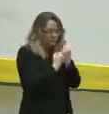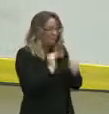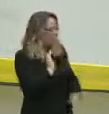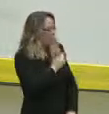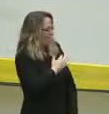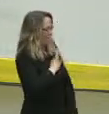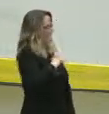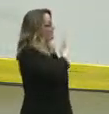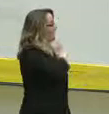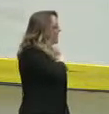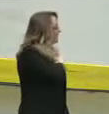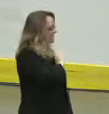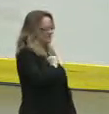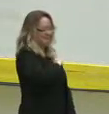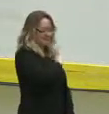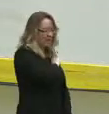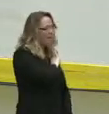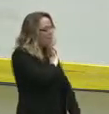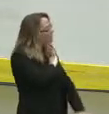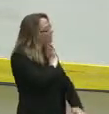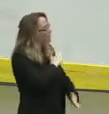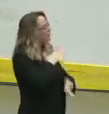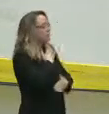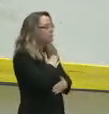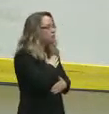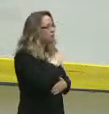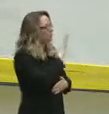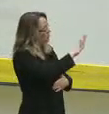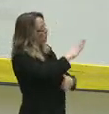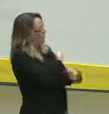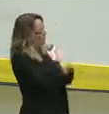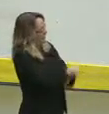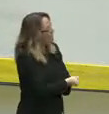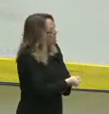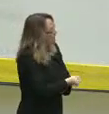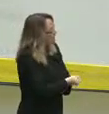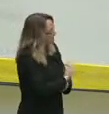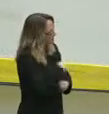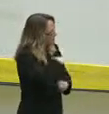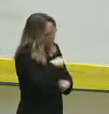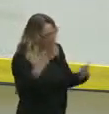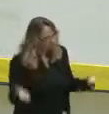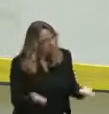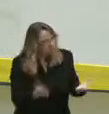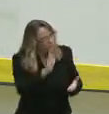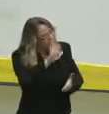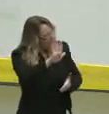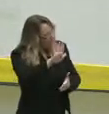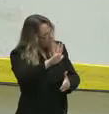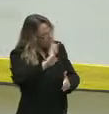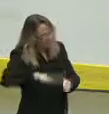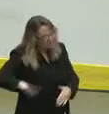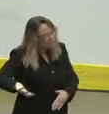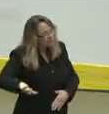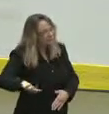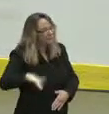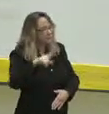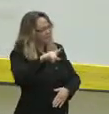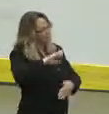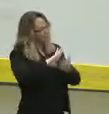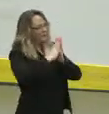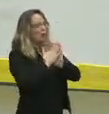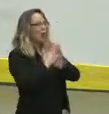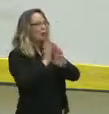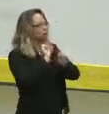appreciate the confidence that you placed in us to help prepare your loved ones for the world of work, for leadership in their